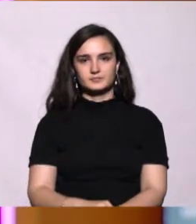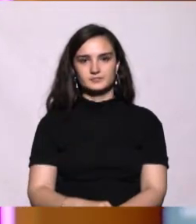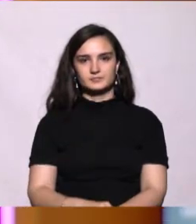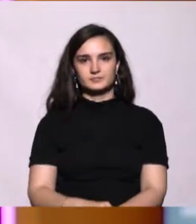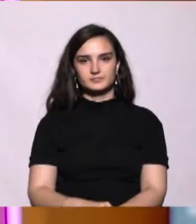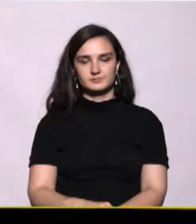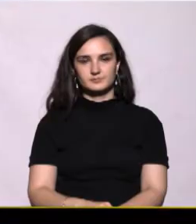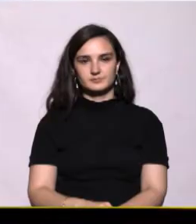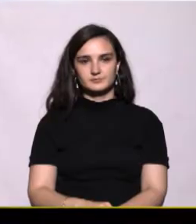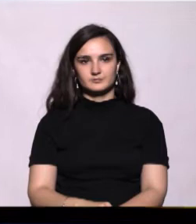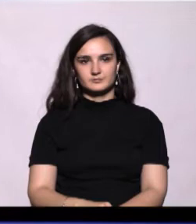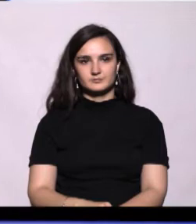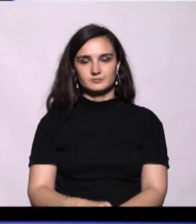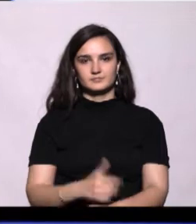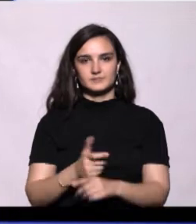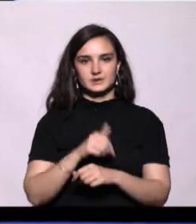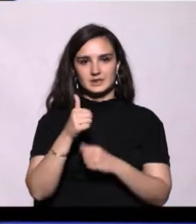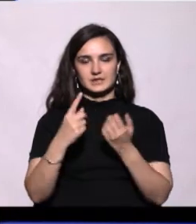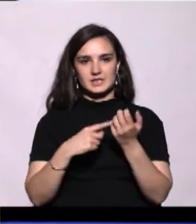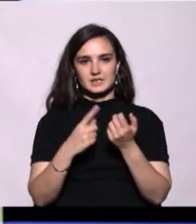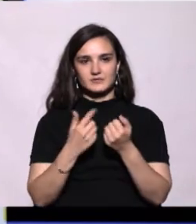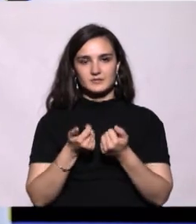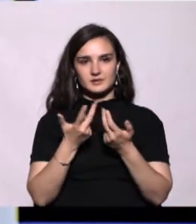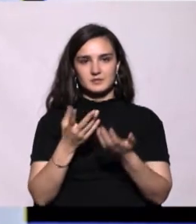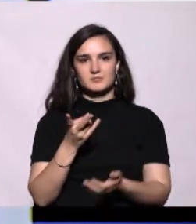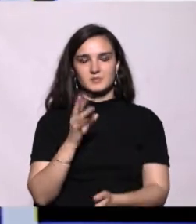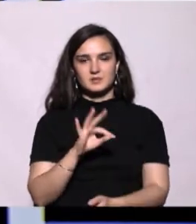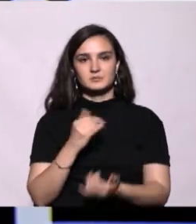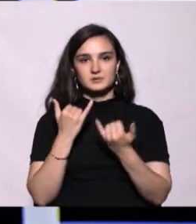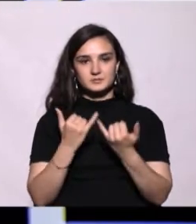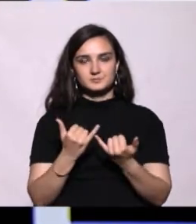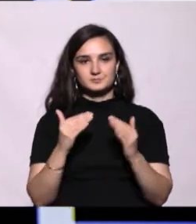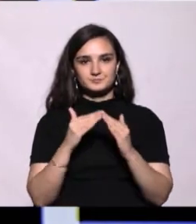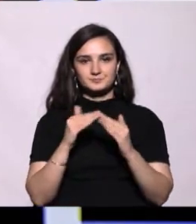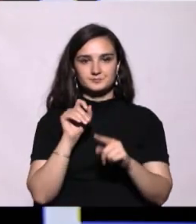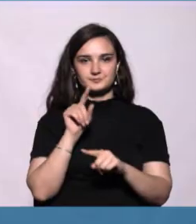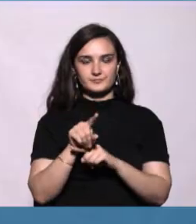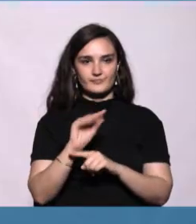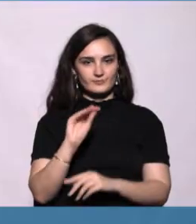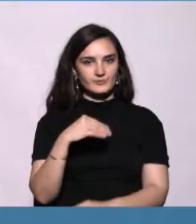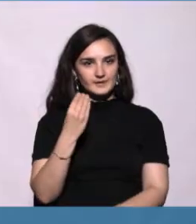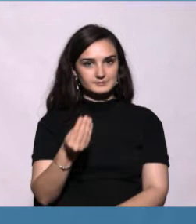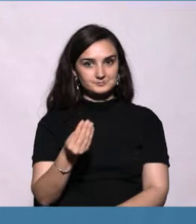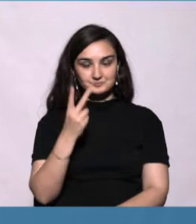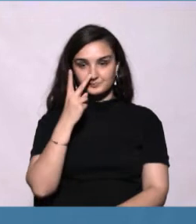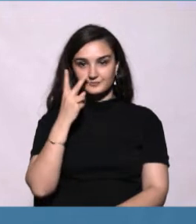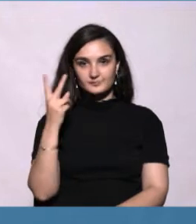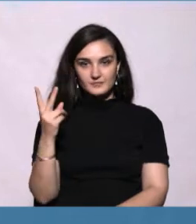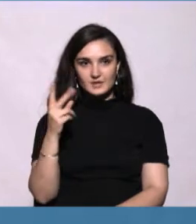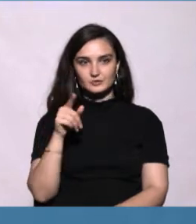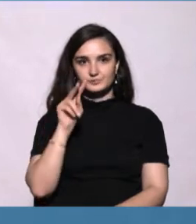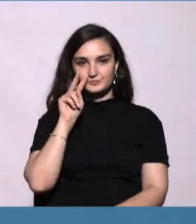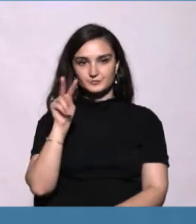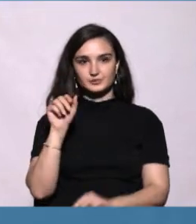1, 2, 3, 4, 5. That was some great counting, Eto. But now it's time for homework. So on the screen, you